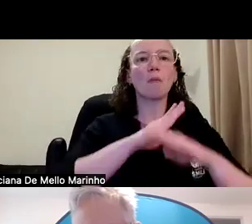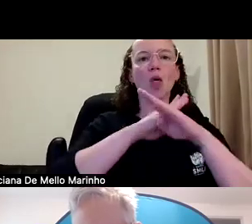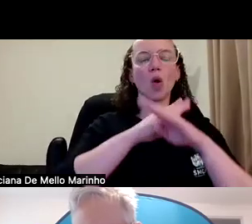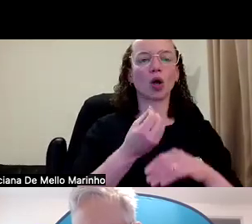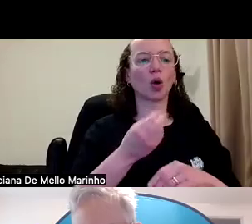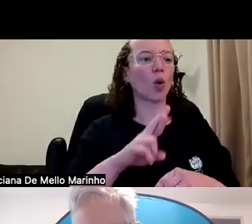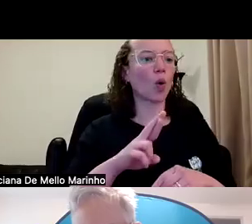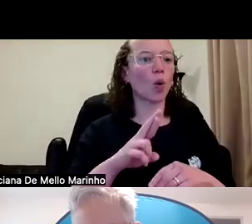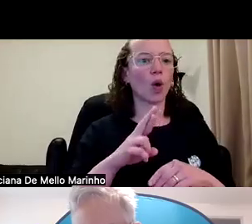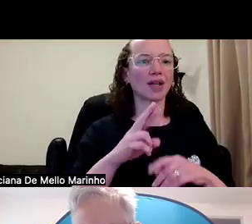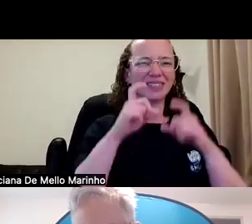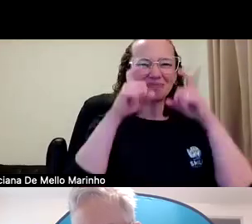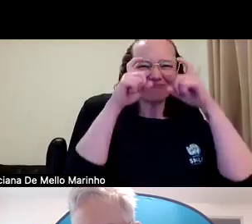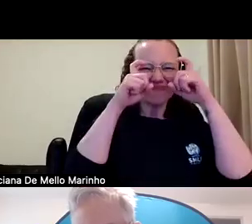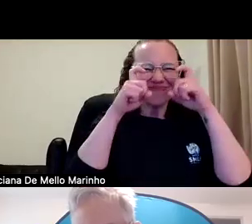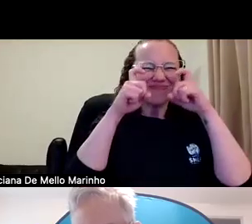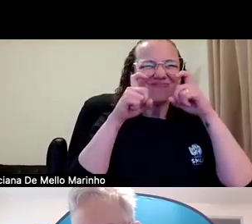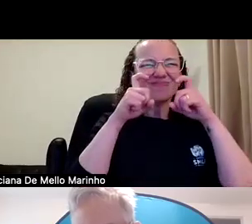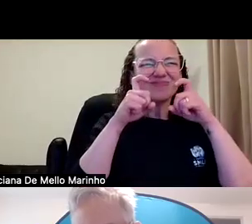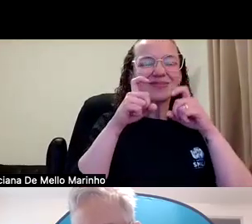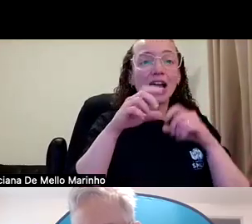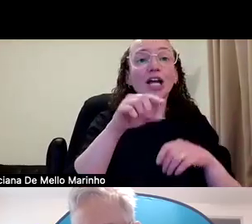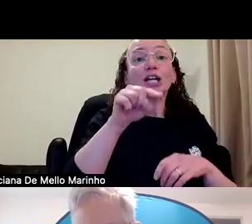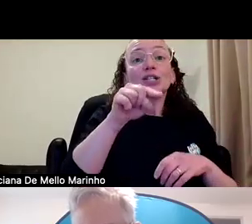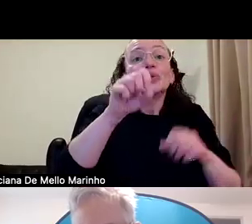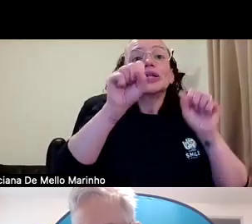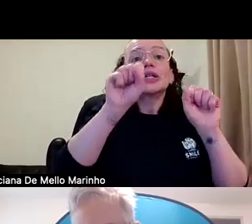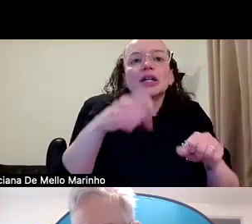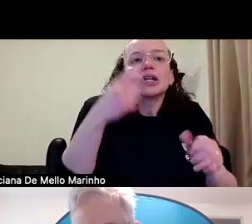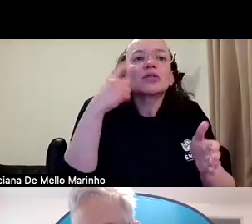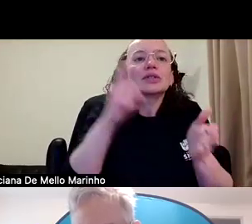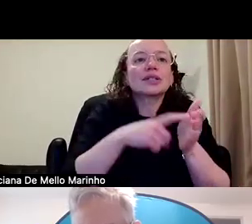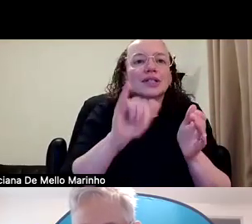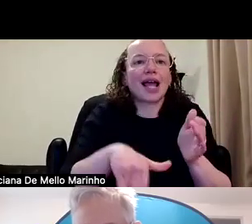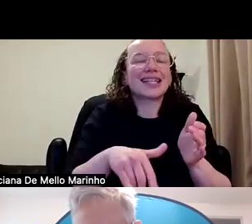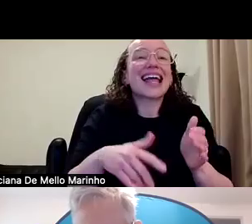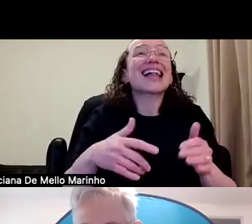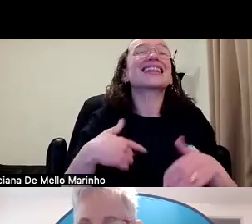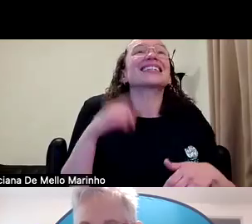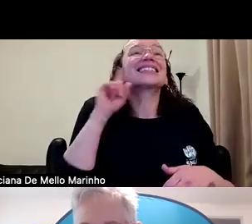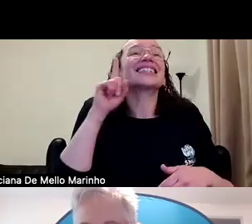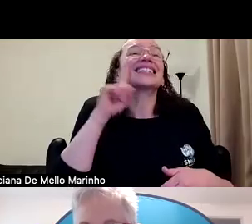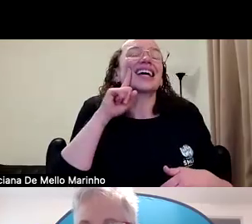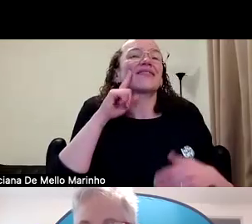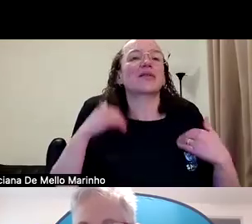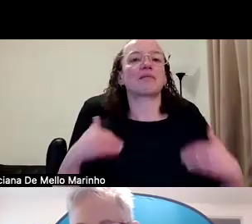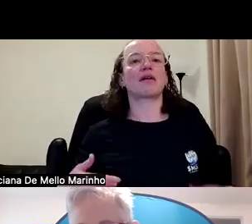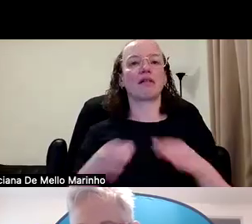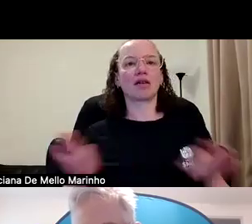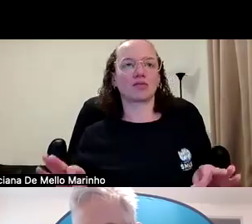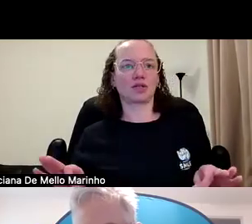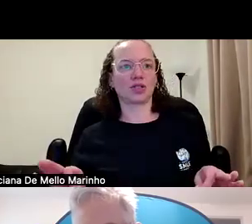to avoid or something is being blocked or their face is being blocked or they're squinting, you have to notice